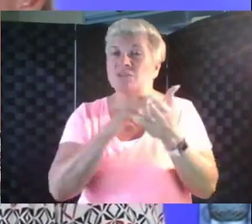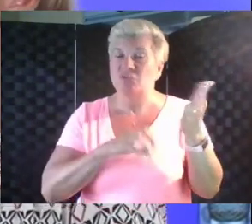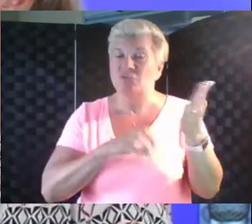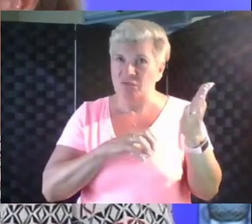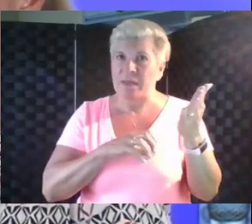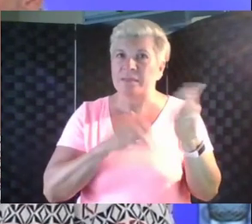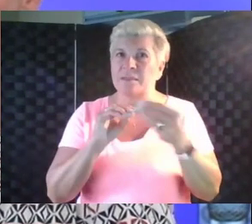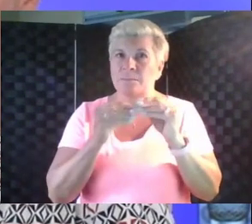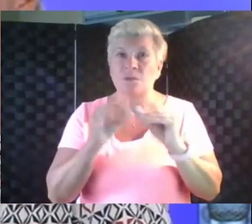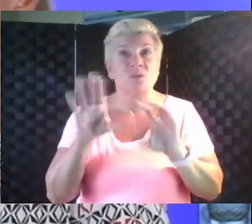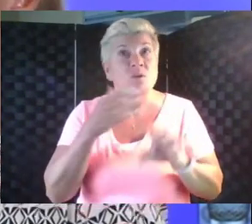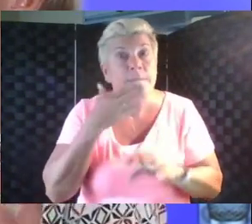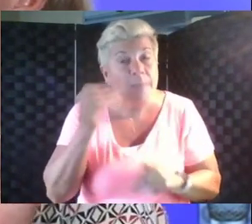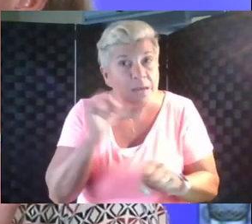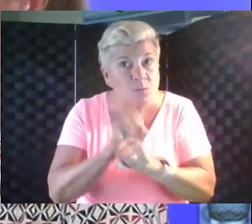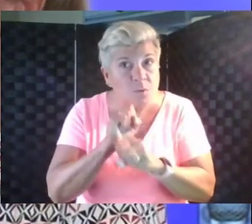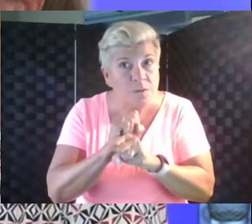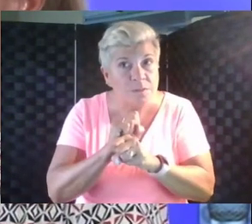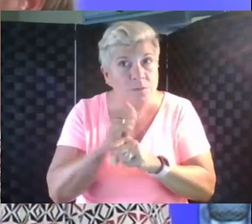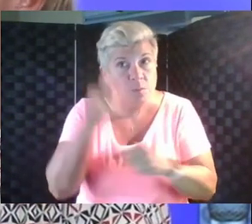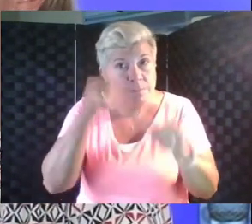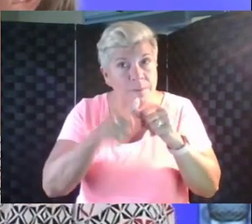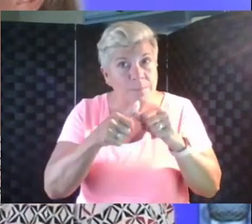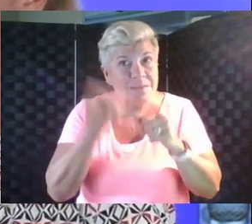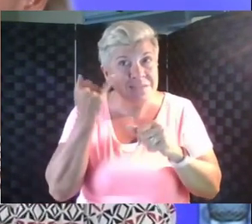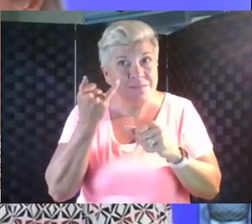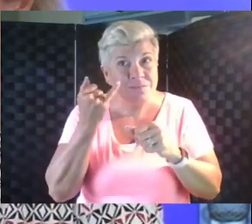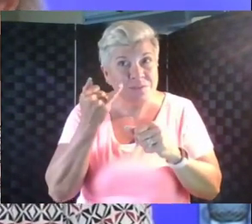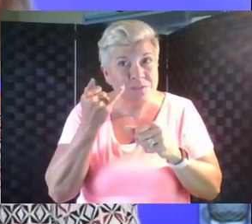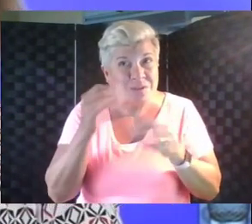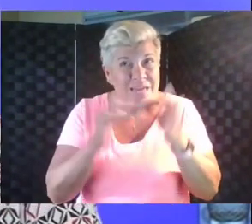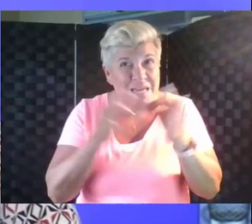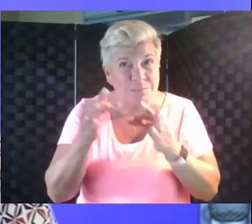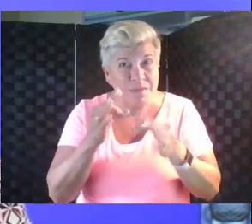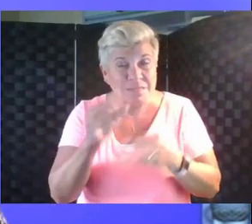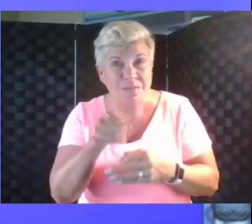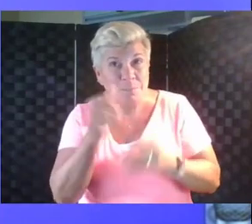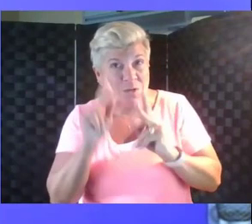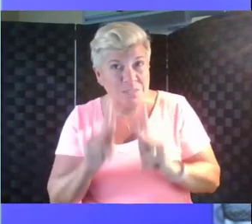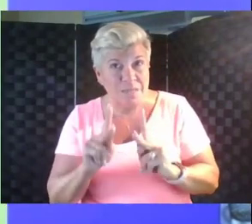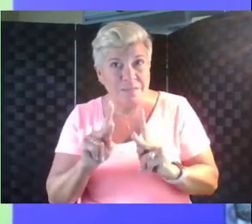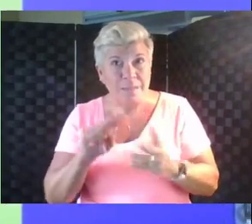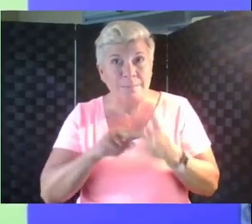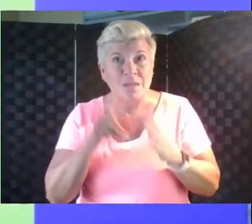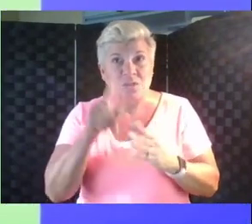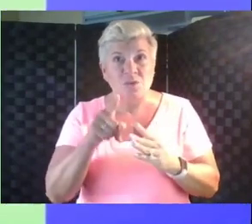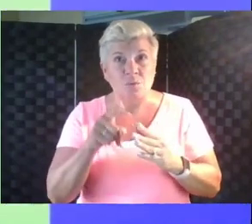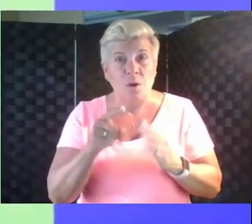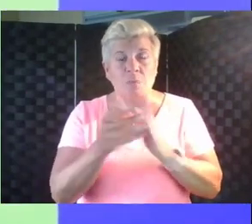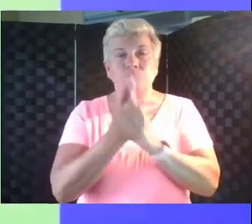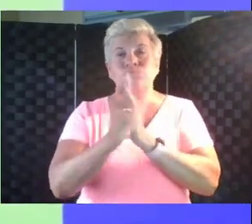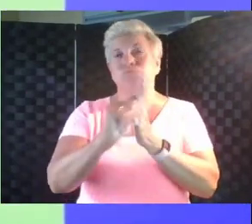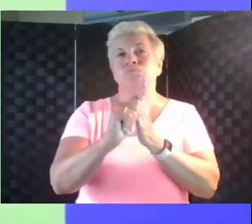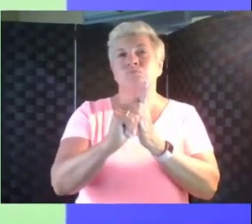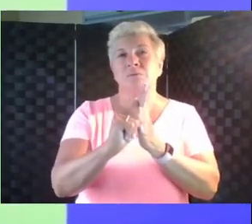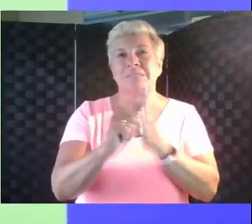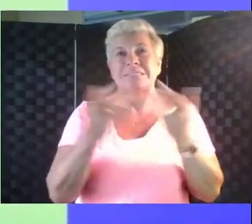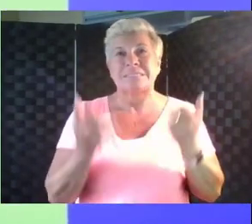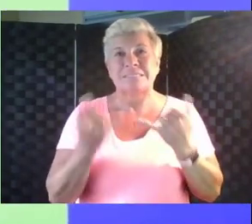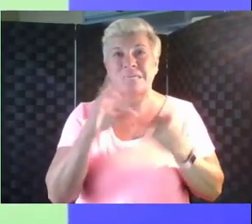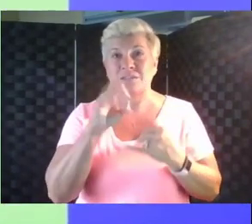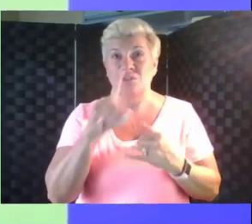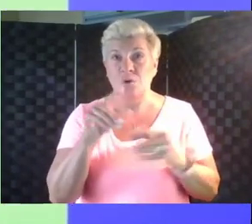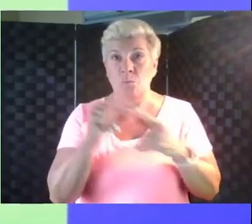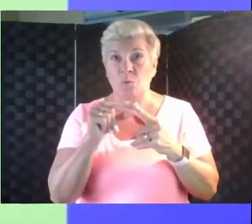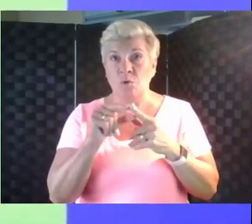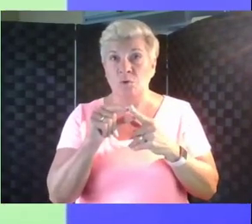numbers. Do your very best work. And remember, if you can explain it to someone else, that means you are a pro. Today's